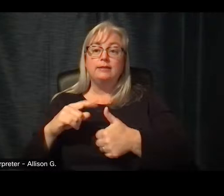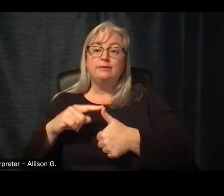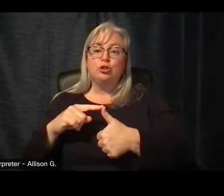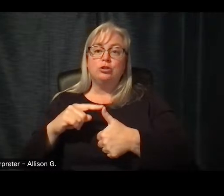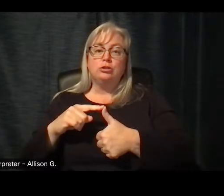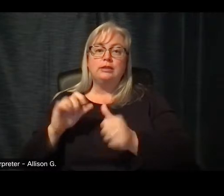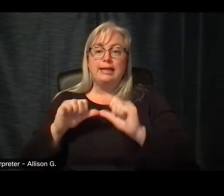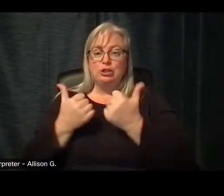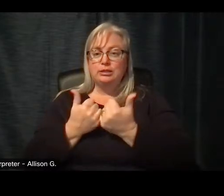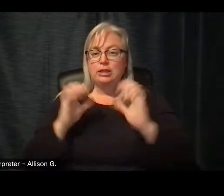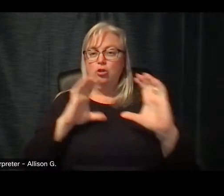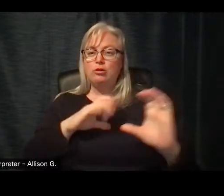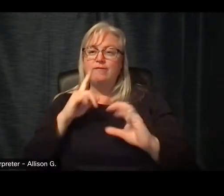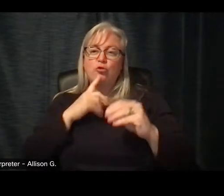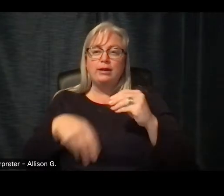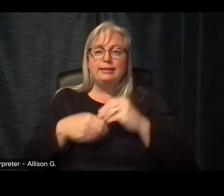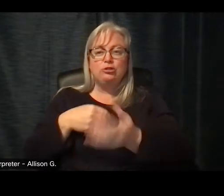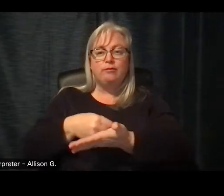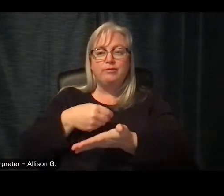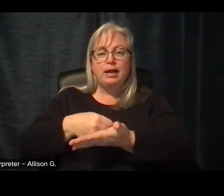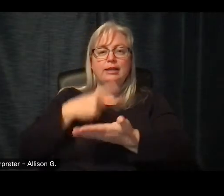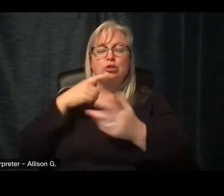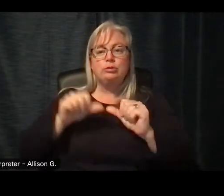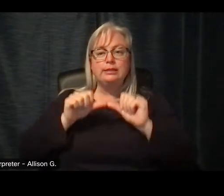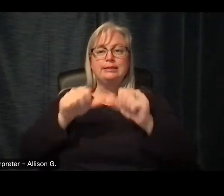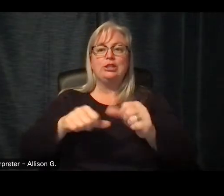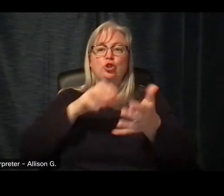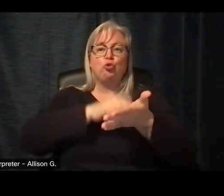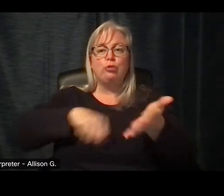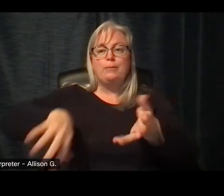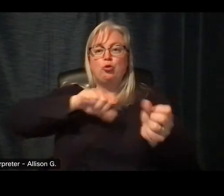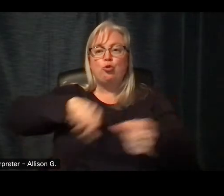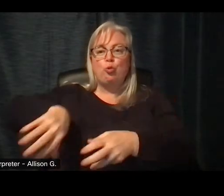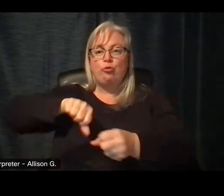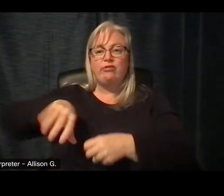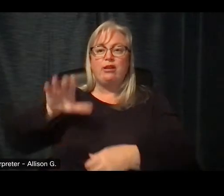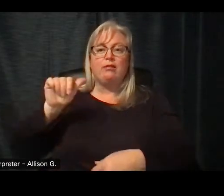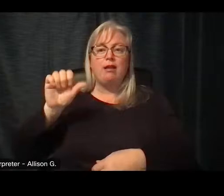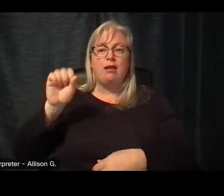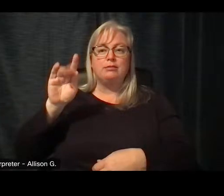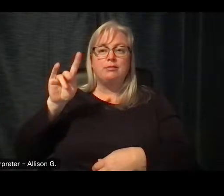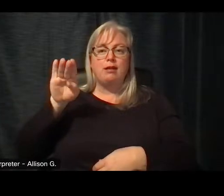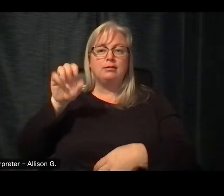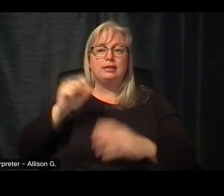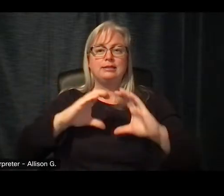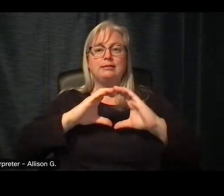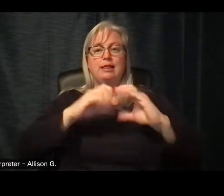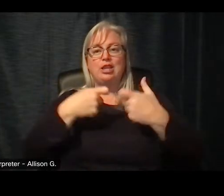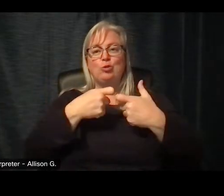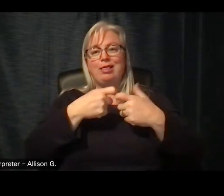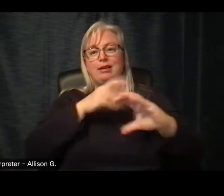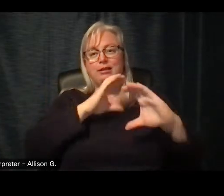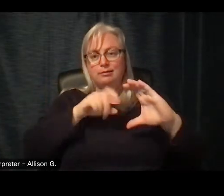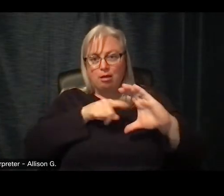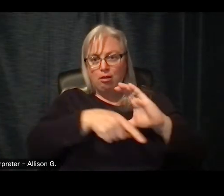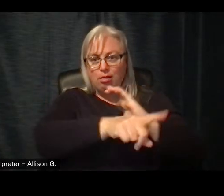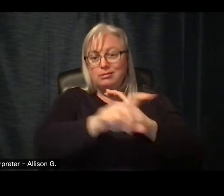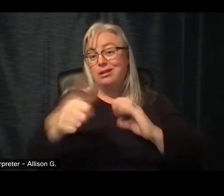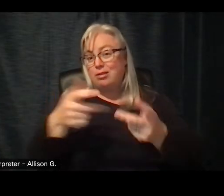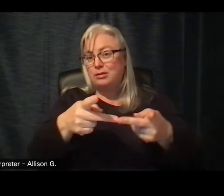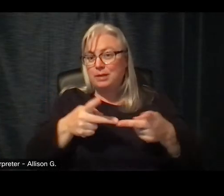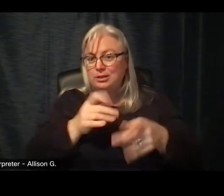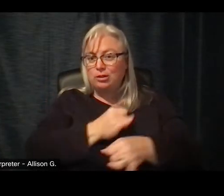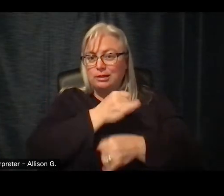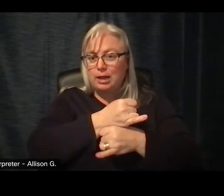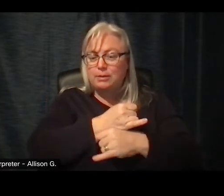agency was looking for some additional funding to continue removing the asbestos in the utility tunnels and other places found on campus. The agency